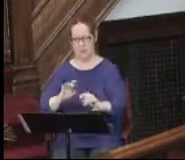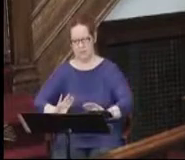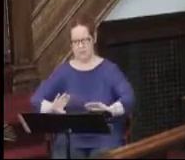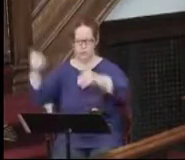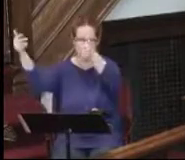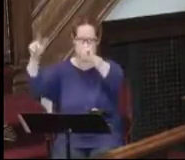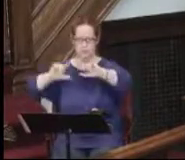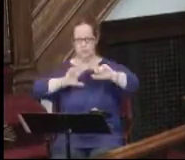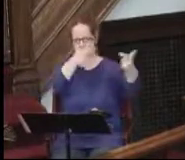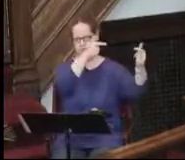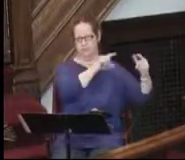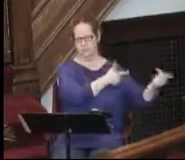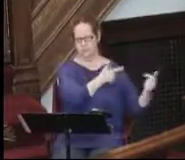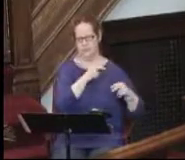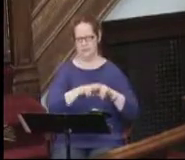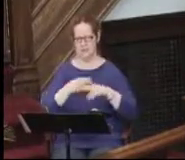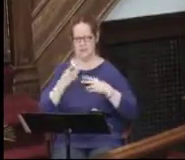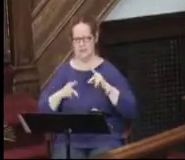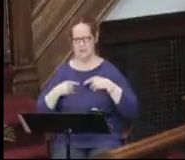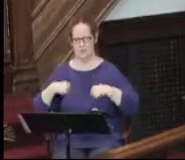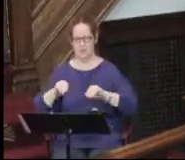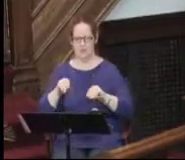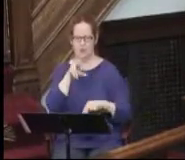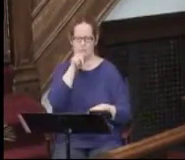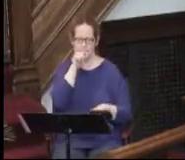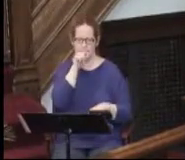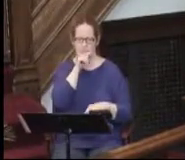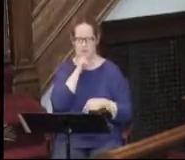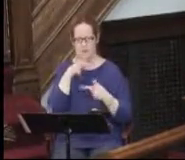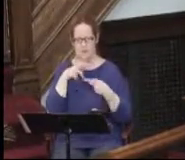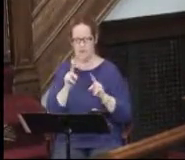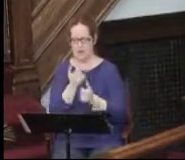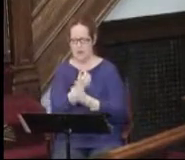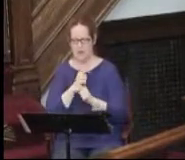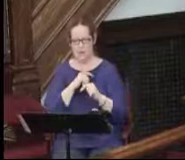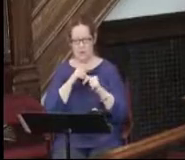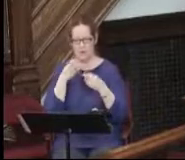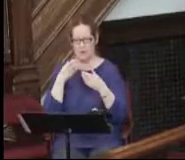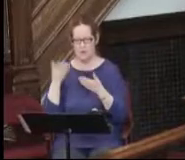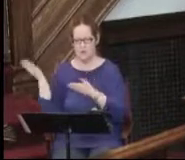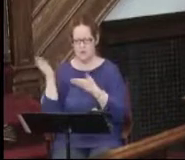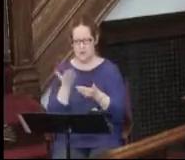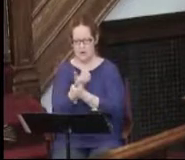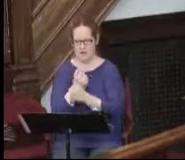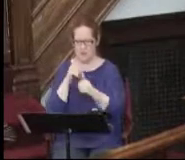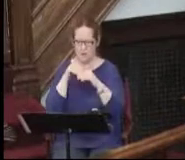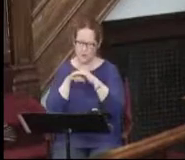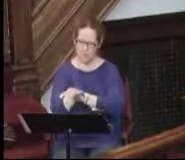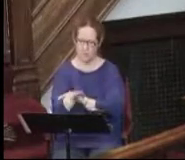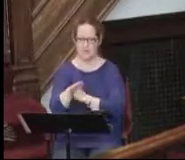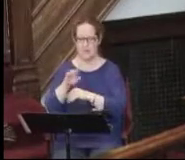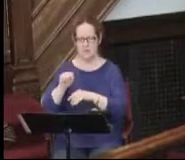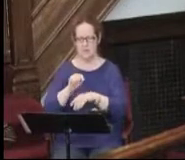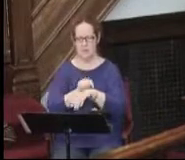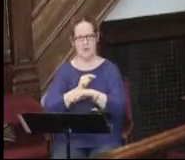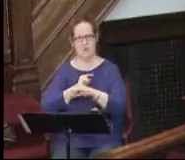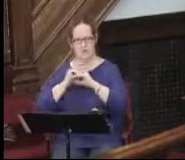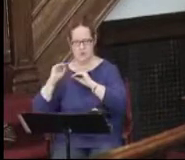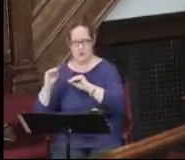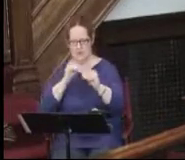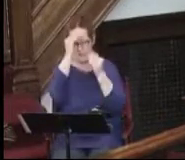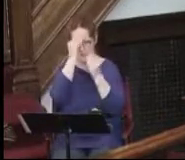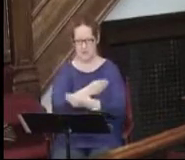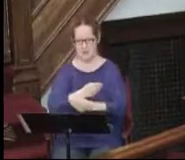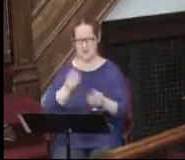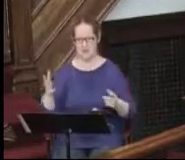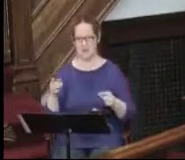seats of those who sold doves. And he would not allow anyone to carry anything through the temple. He was teaching and saying